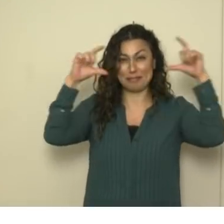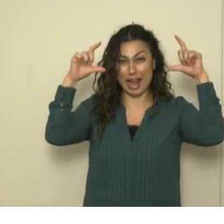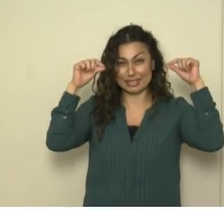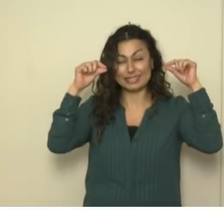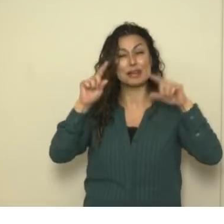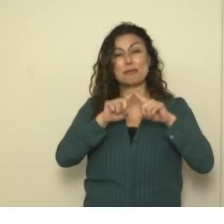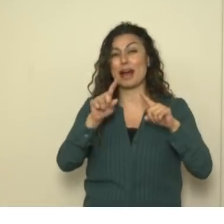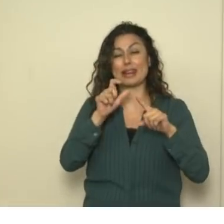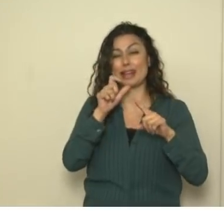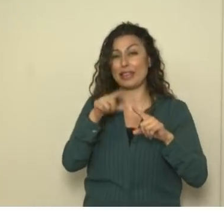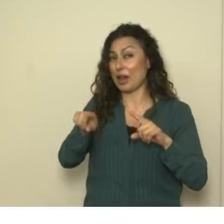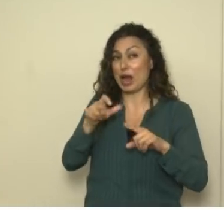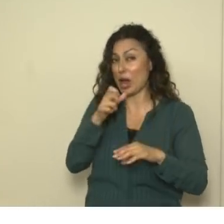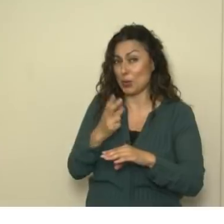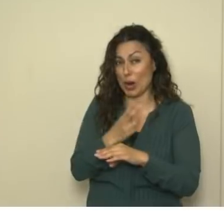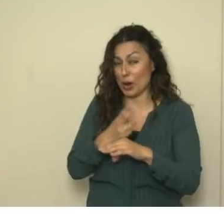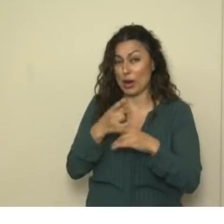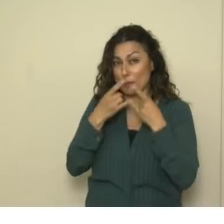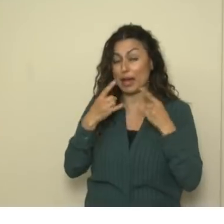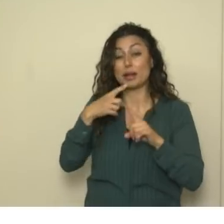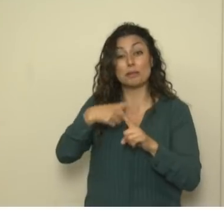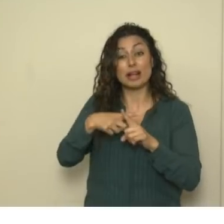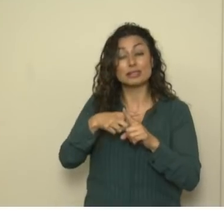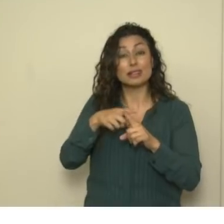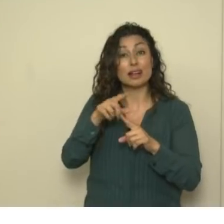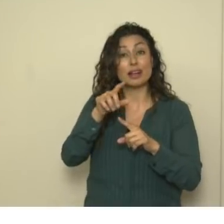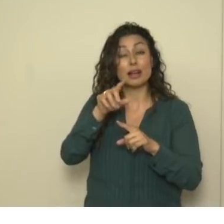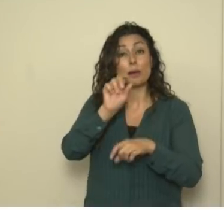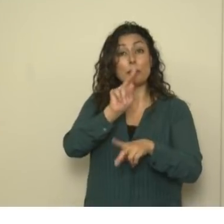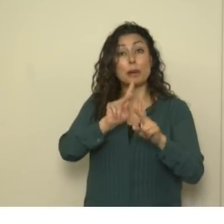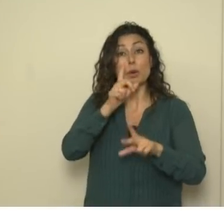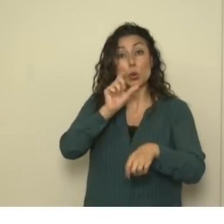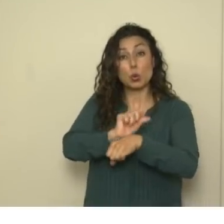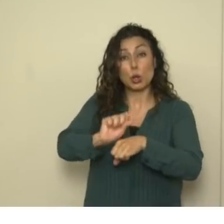workers are also not wearing masks, which you cannot